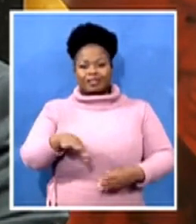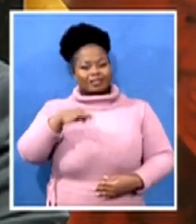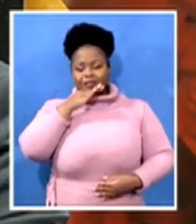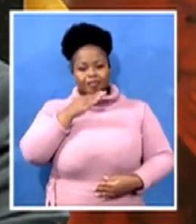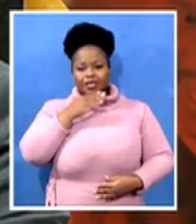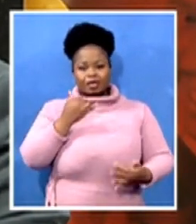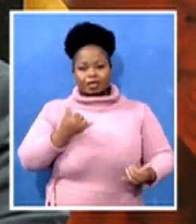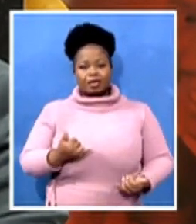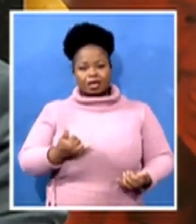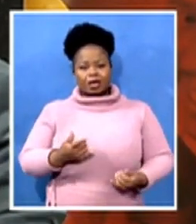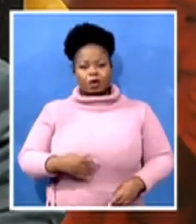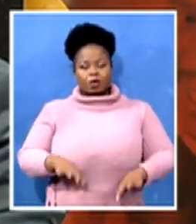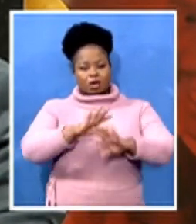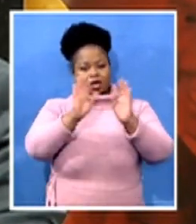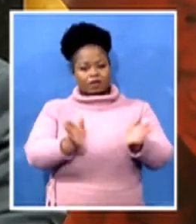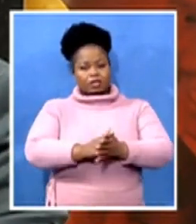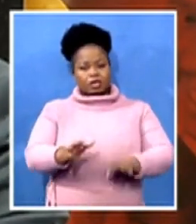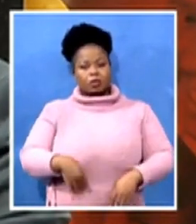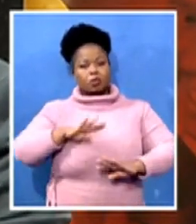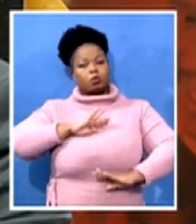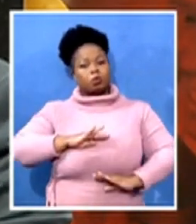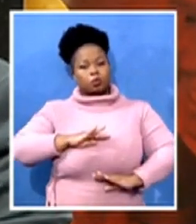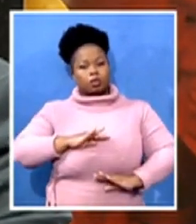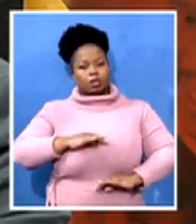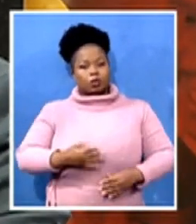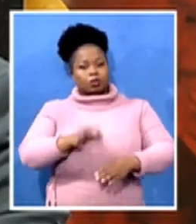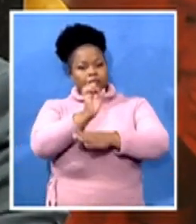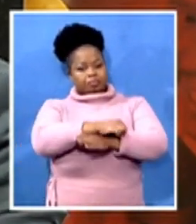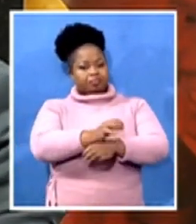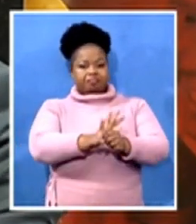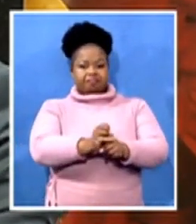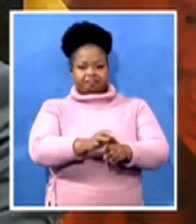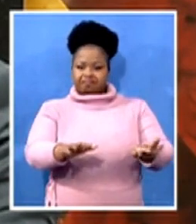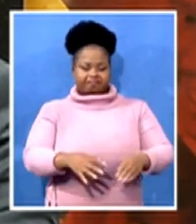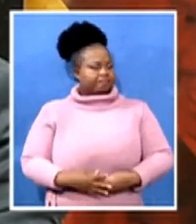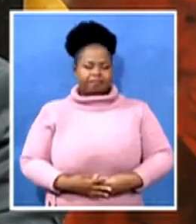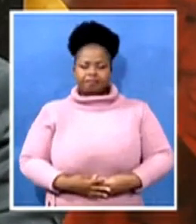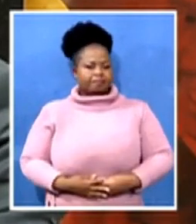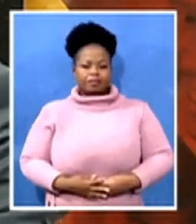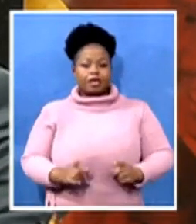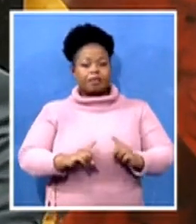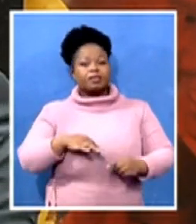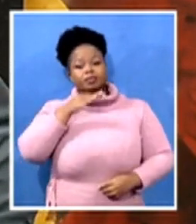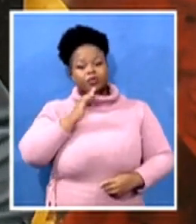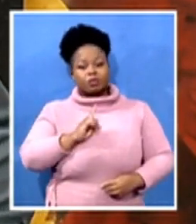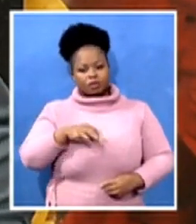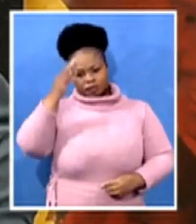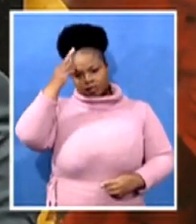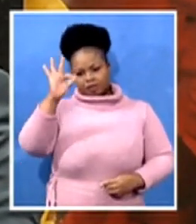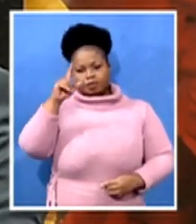this virus. But government had to do this balancing act to ensure